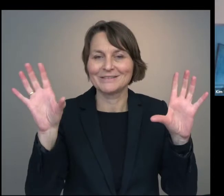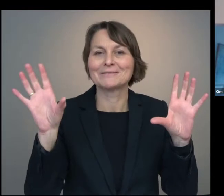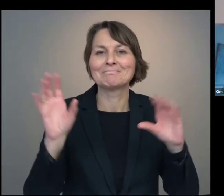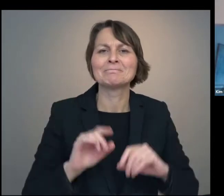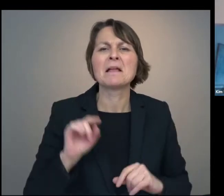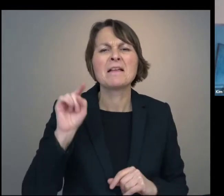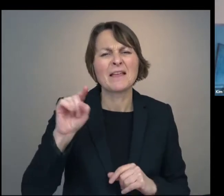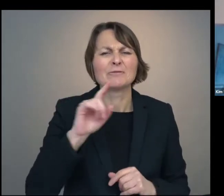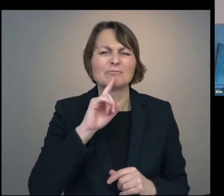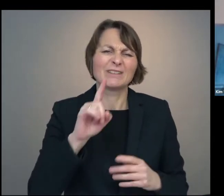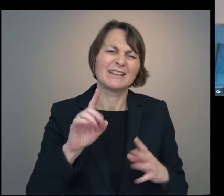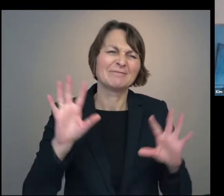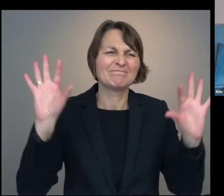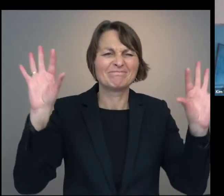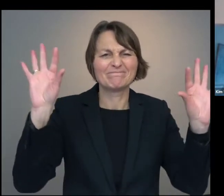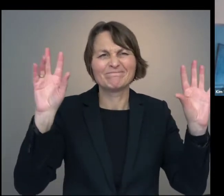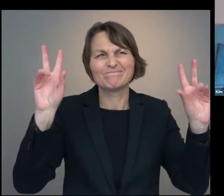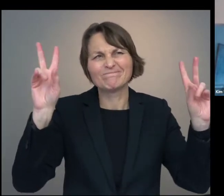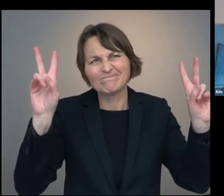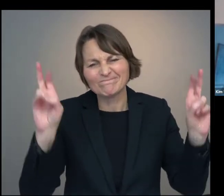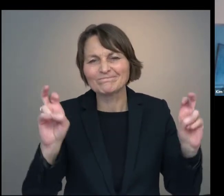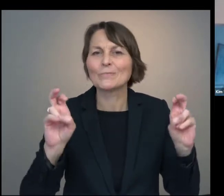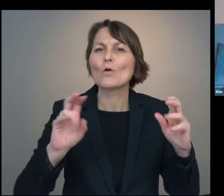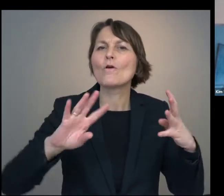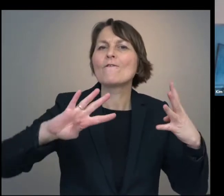fourth leg of